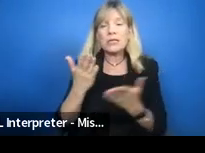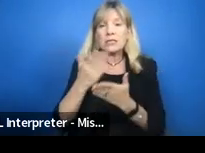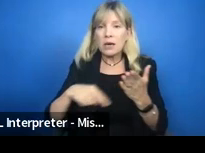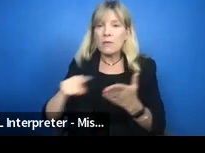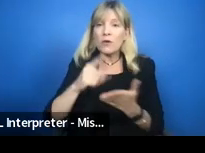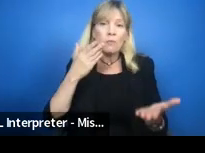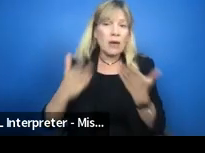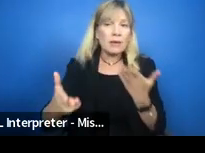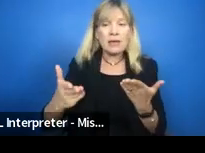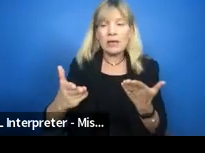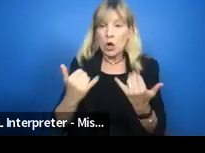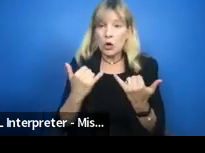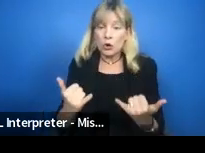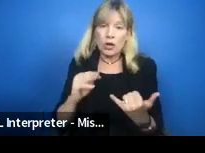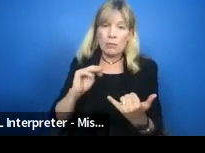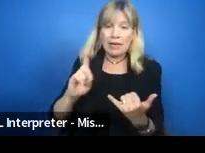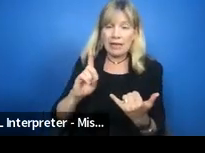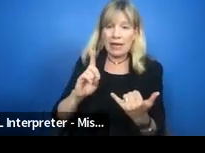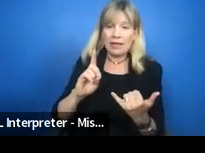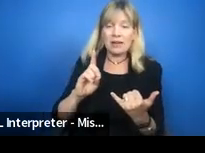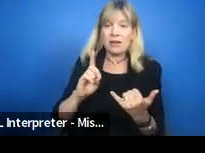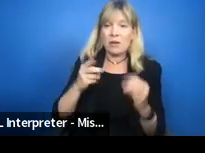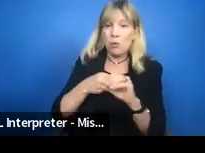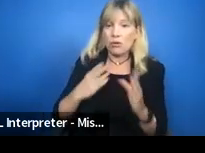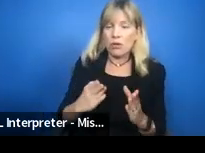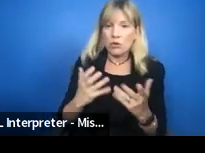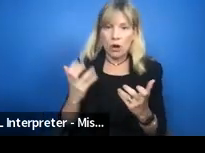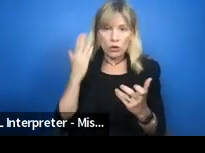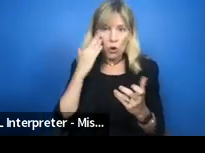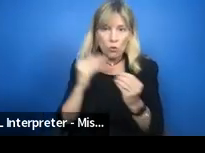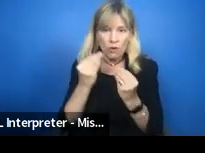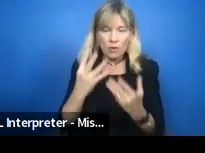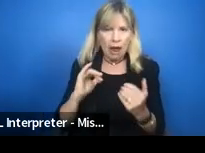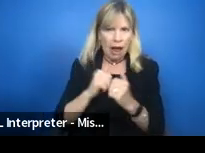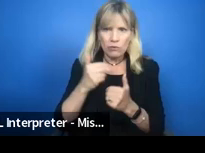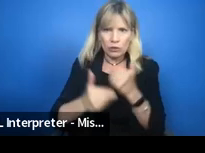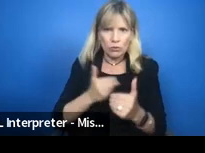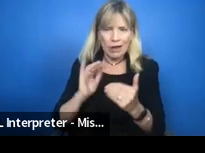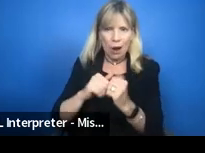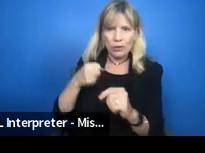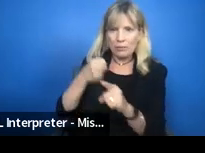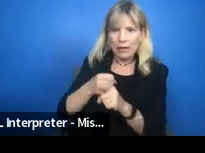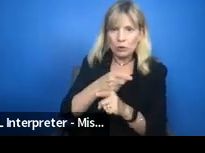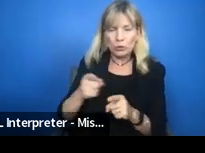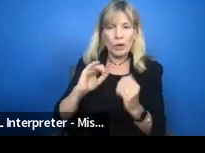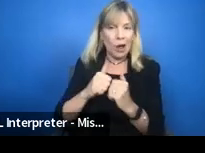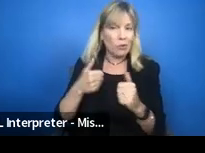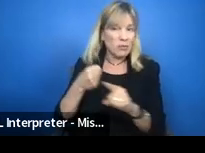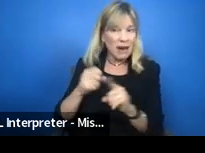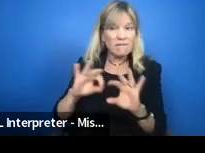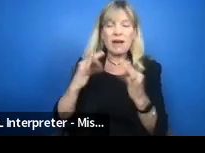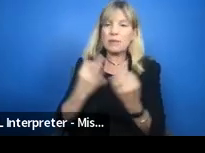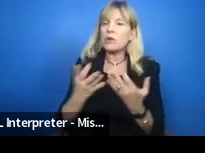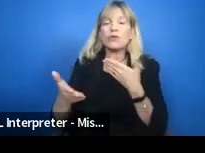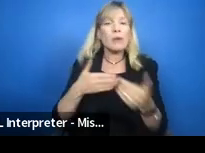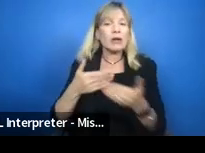might even be current Medicaid enrollees who are looking for a little bit more information on how this process might impact you and your family. So no